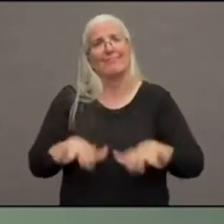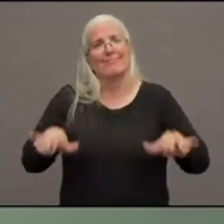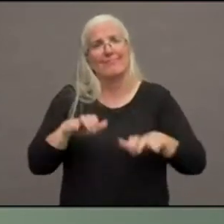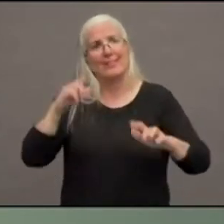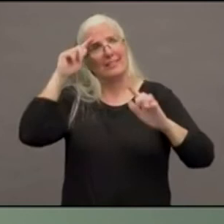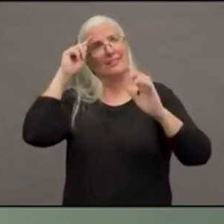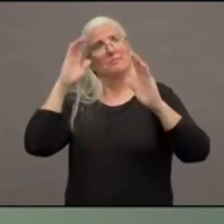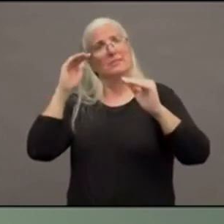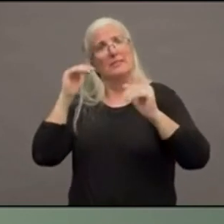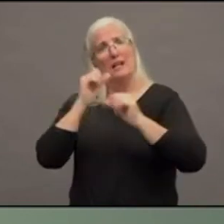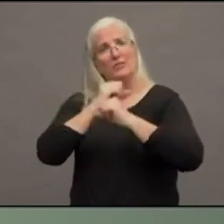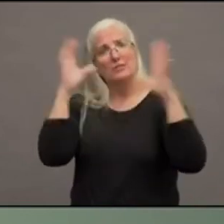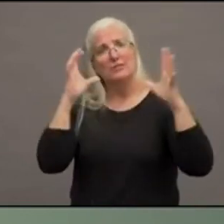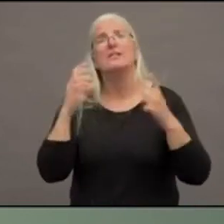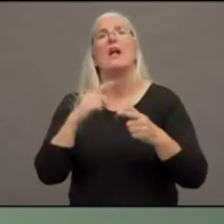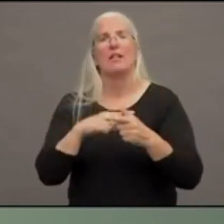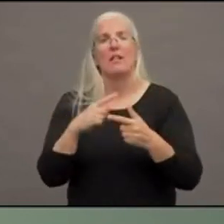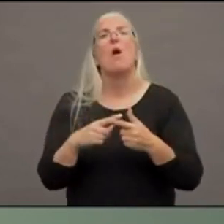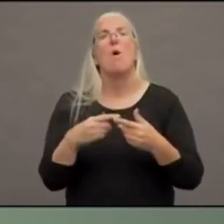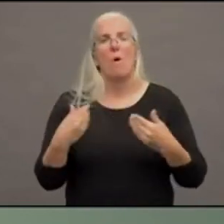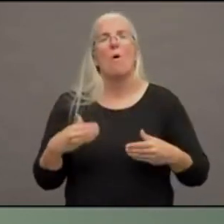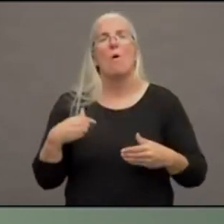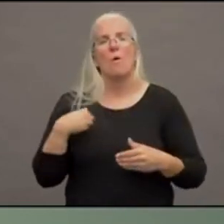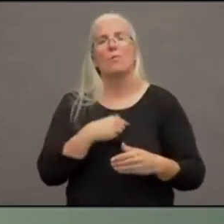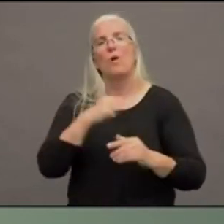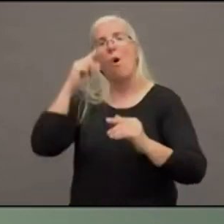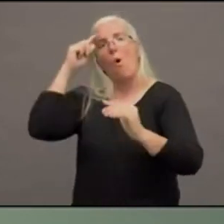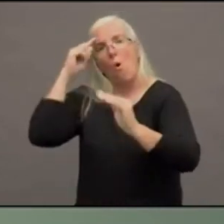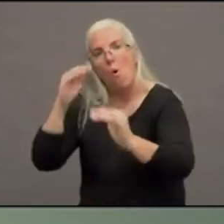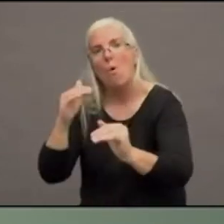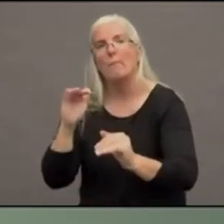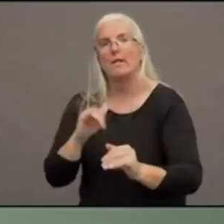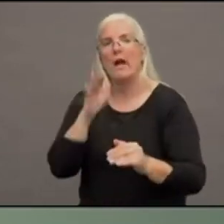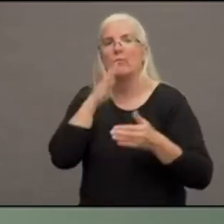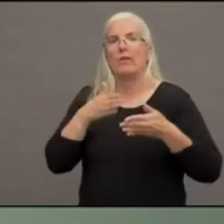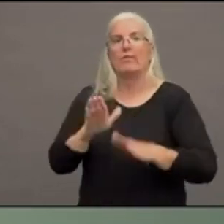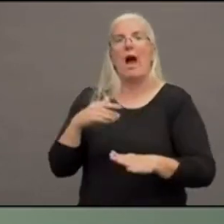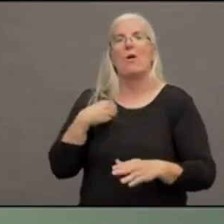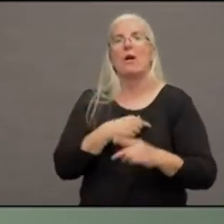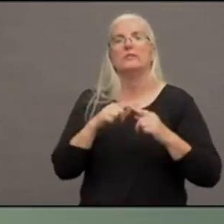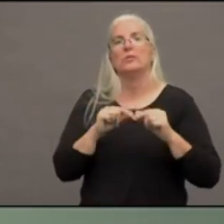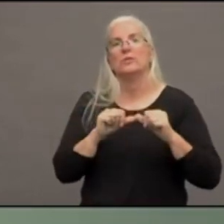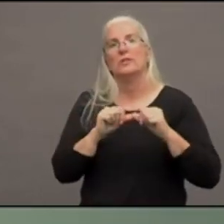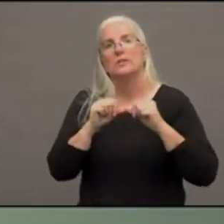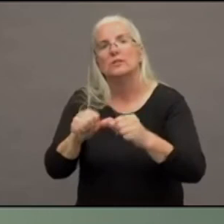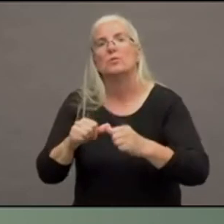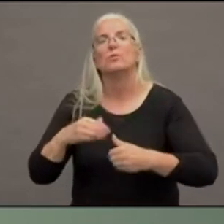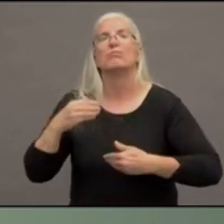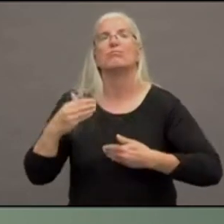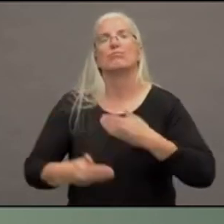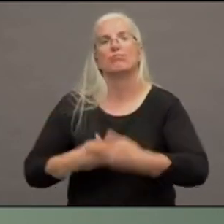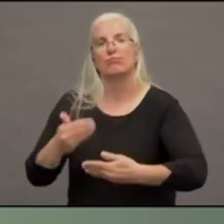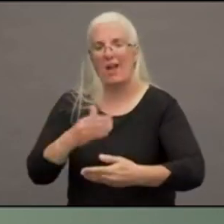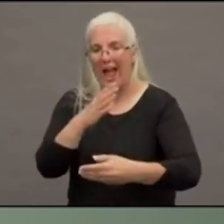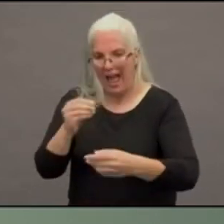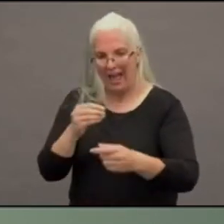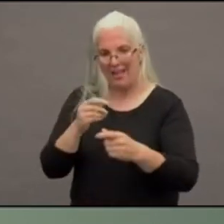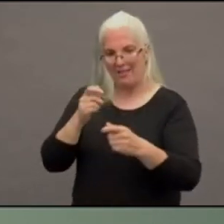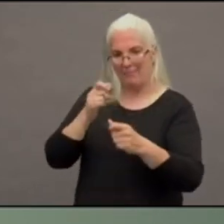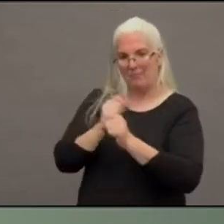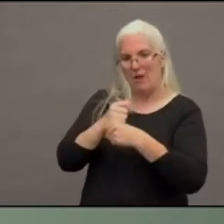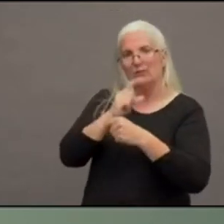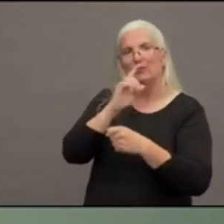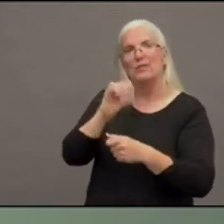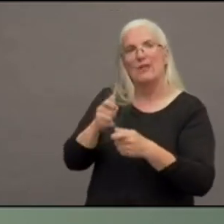rigorous manner, we hope will allow us to continue to keep the virus as contained as